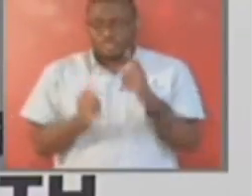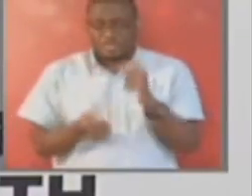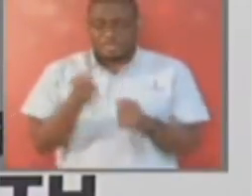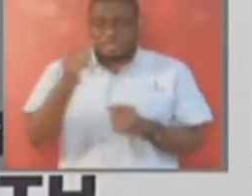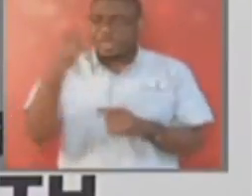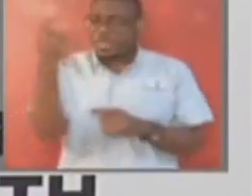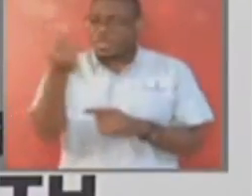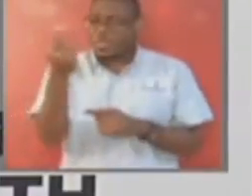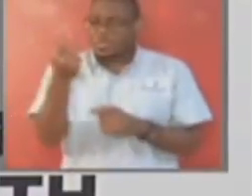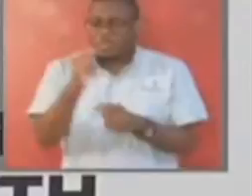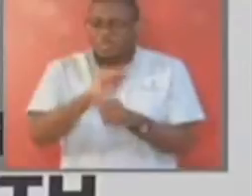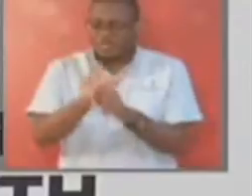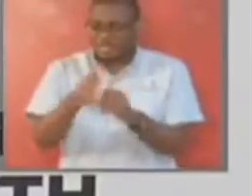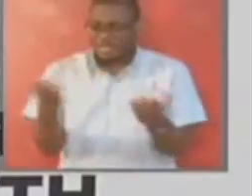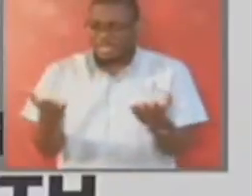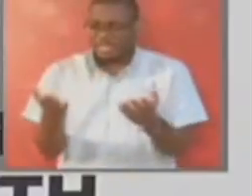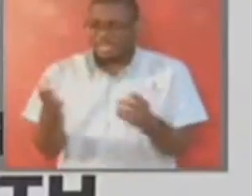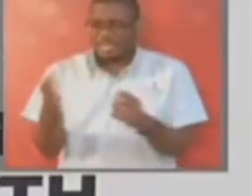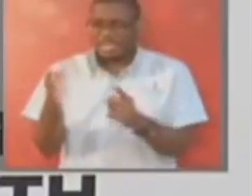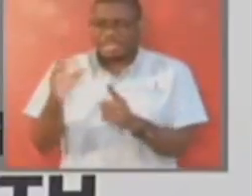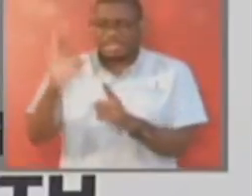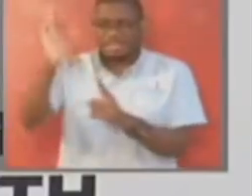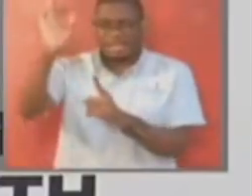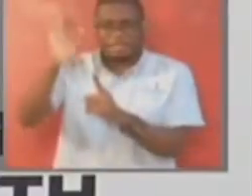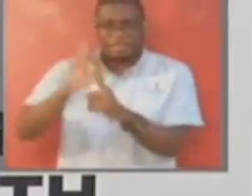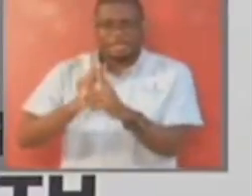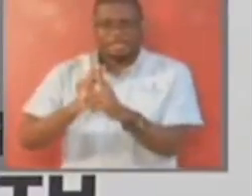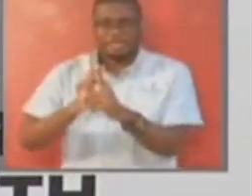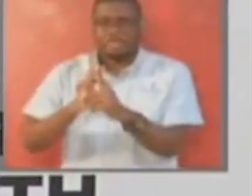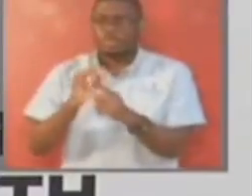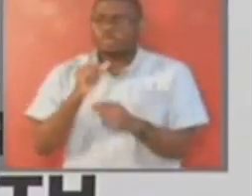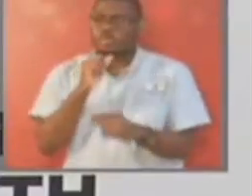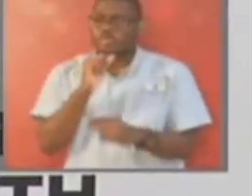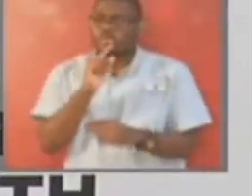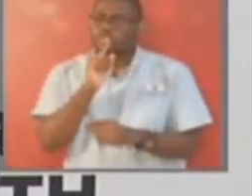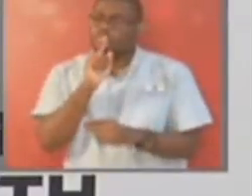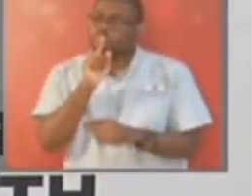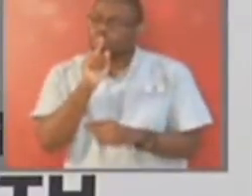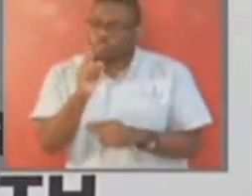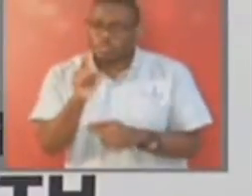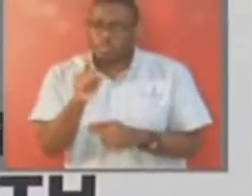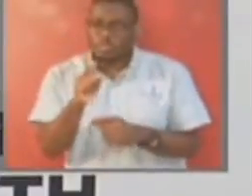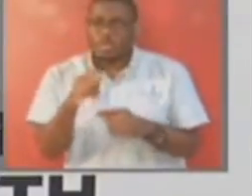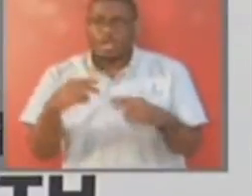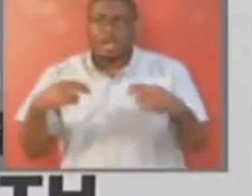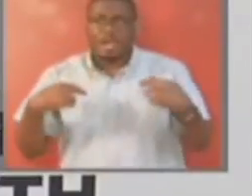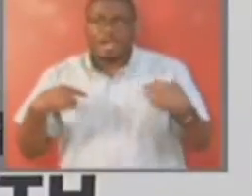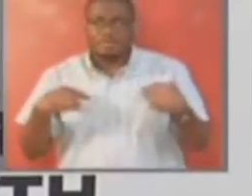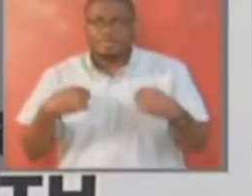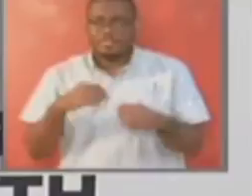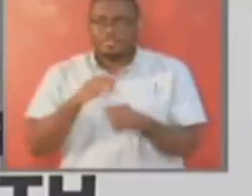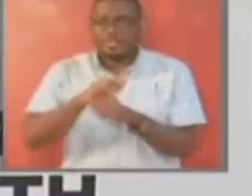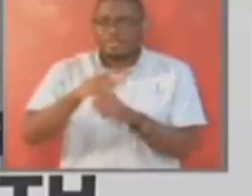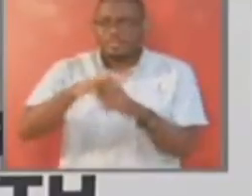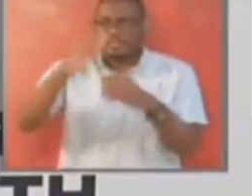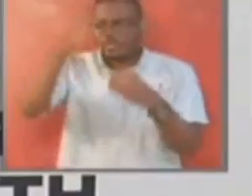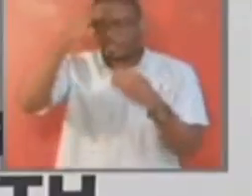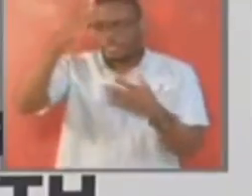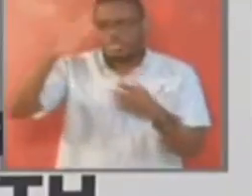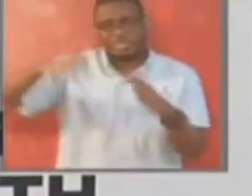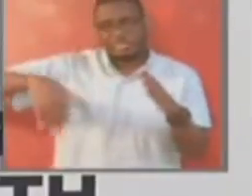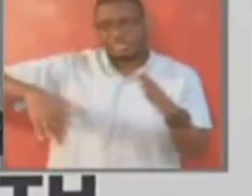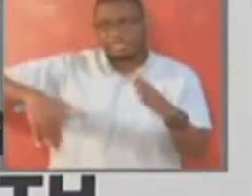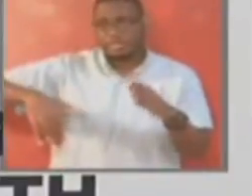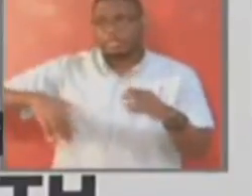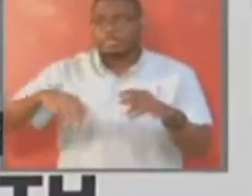be the long-term effect of, or how long will these antibodies last, and will they be neutralizing in effect. So I think we're a